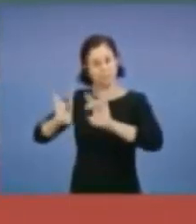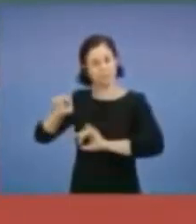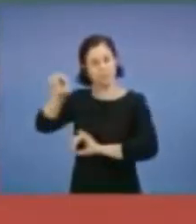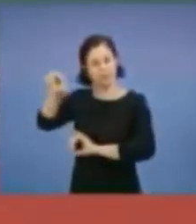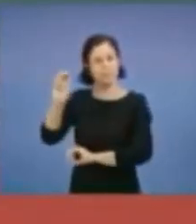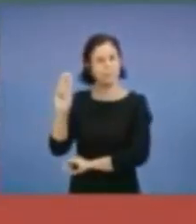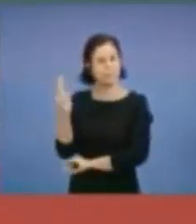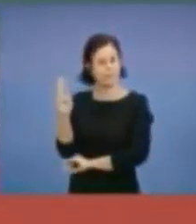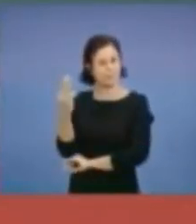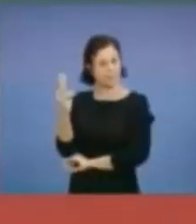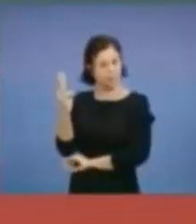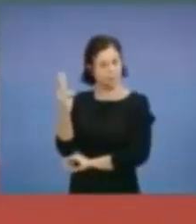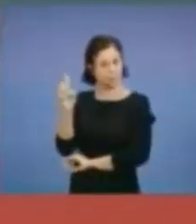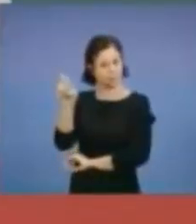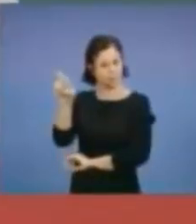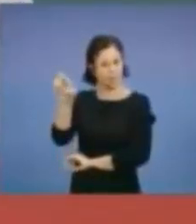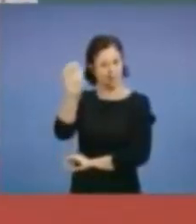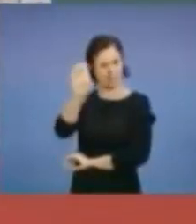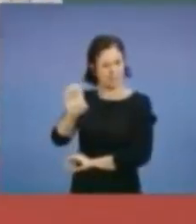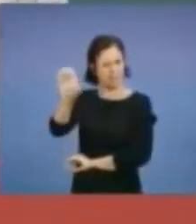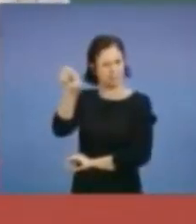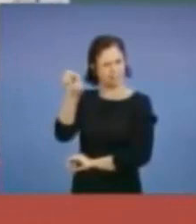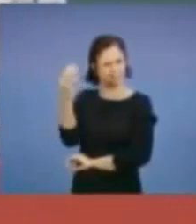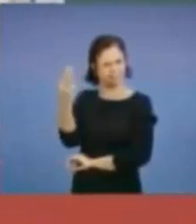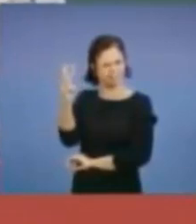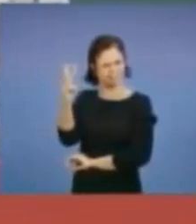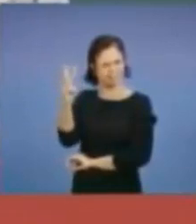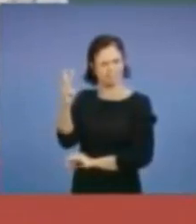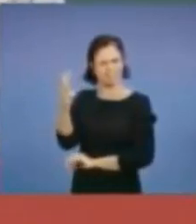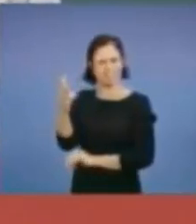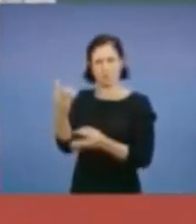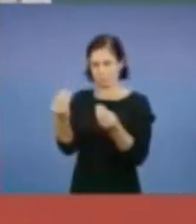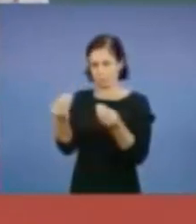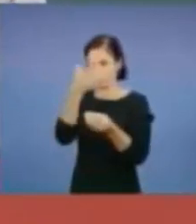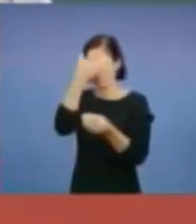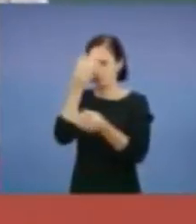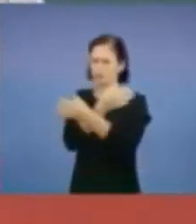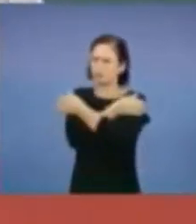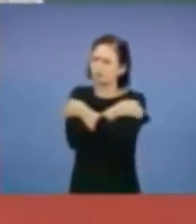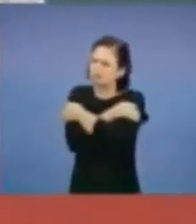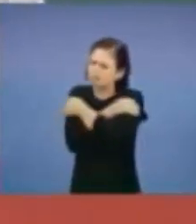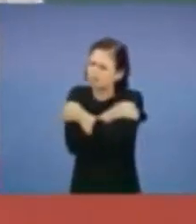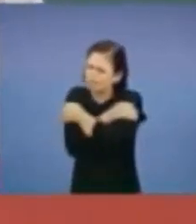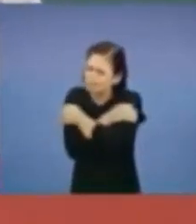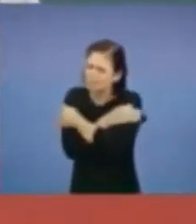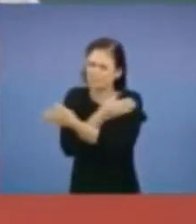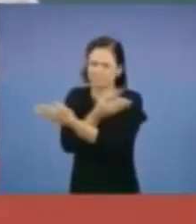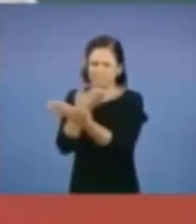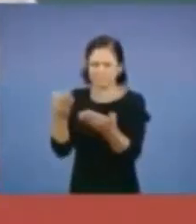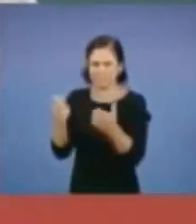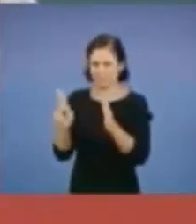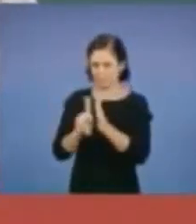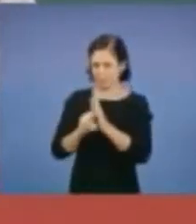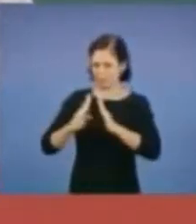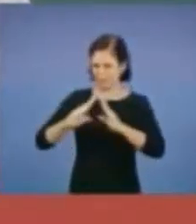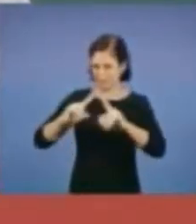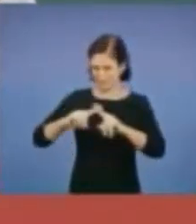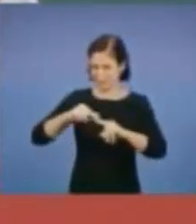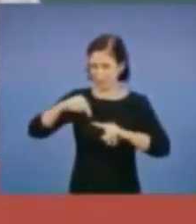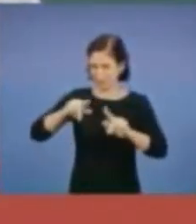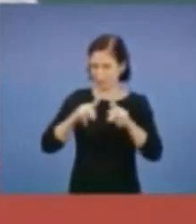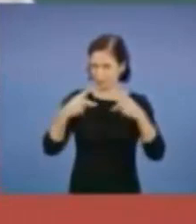I wanted to greet them. They have a seminar with many people participating. I want to send our praise to the